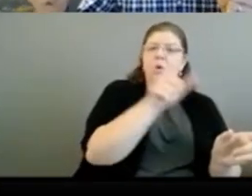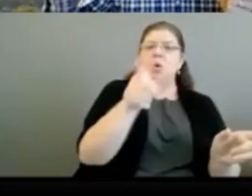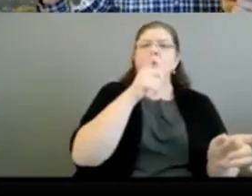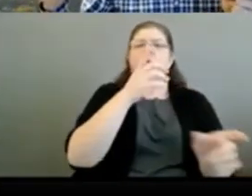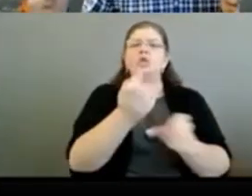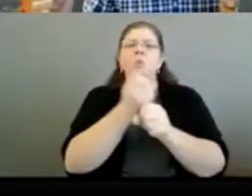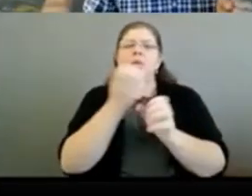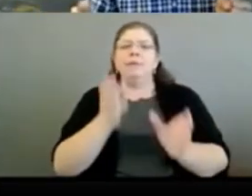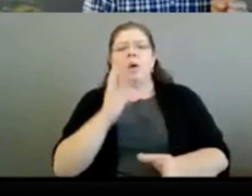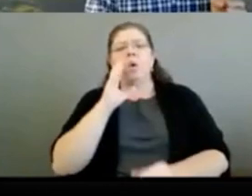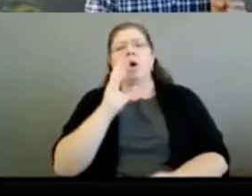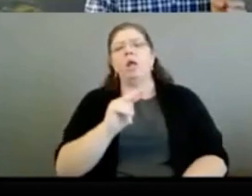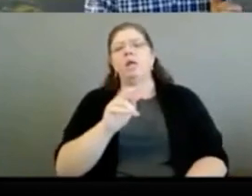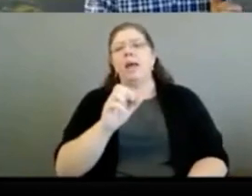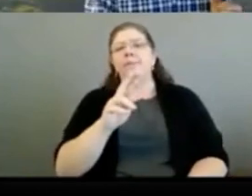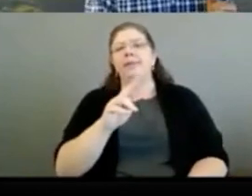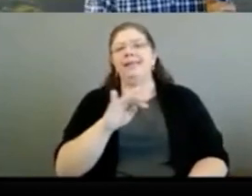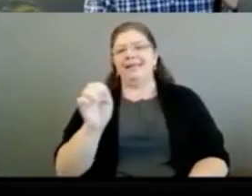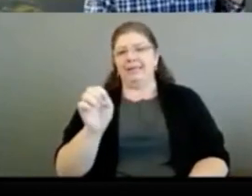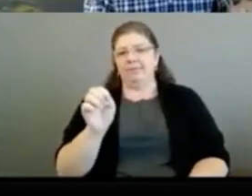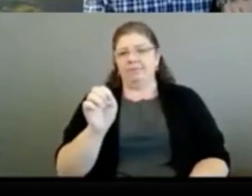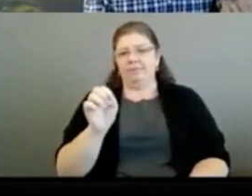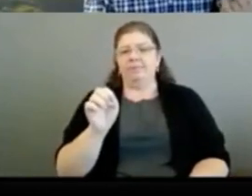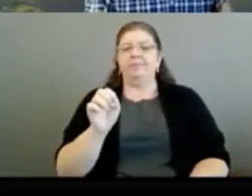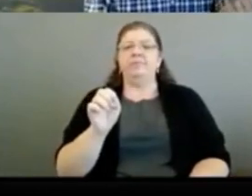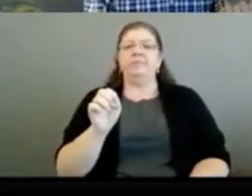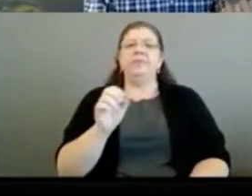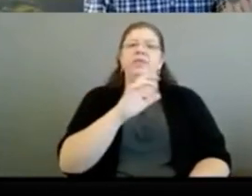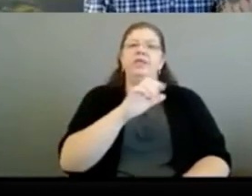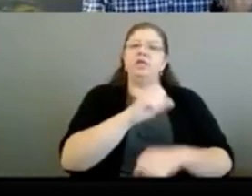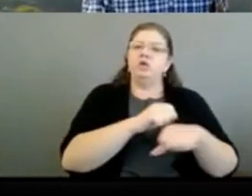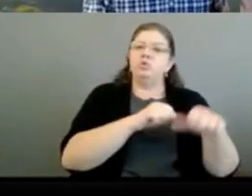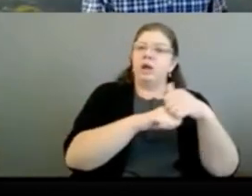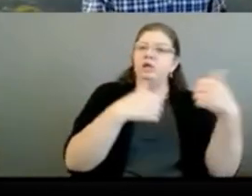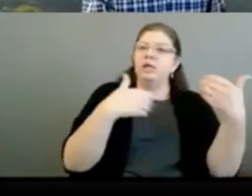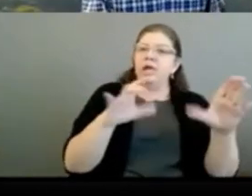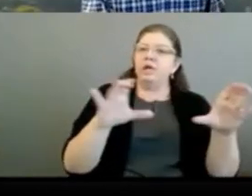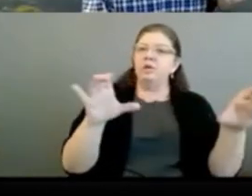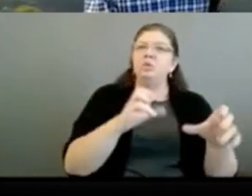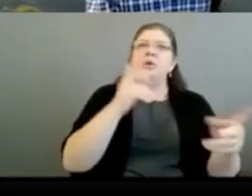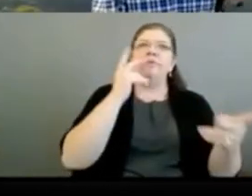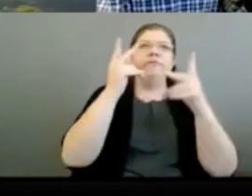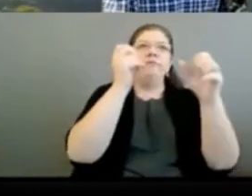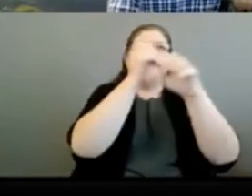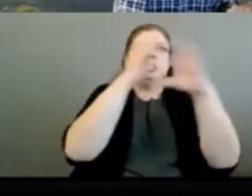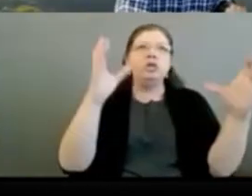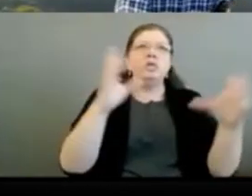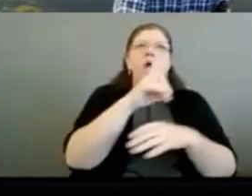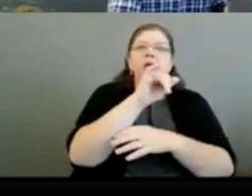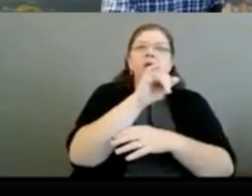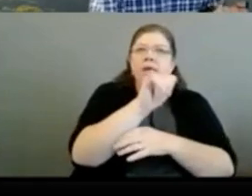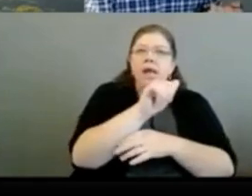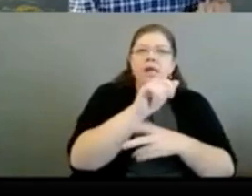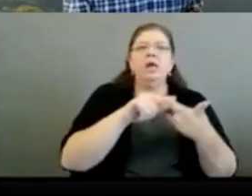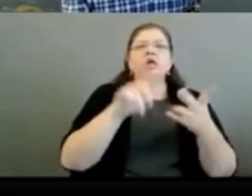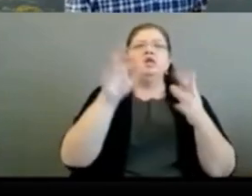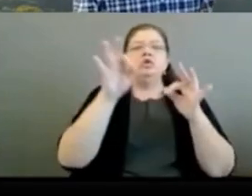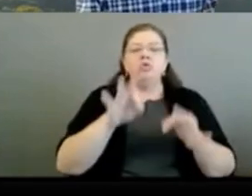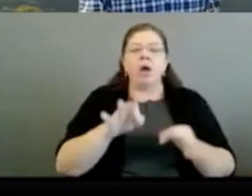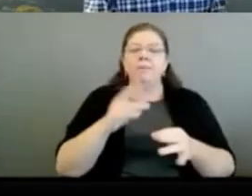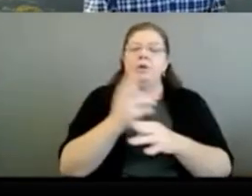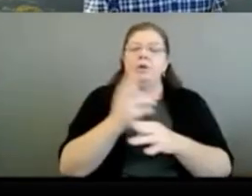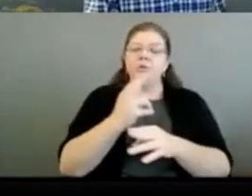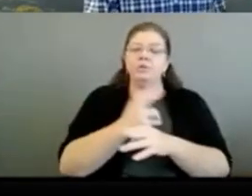of it, or the nominee. And this structure lets us do things like visualize our data, describe our data using network